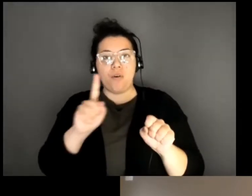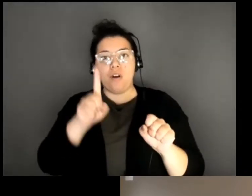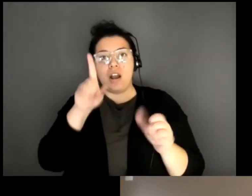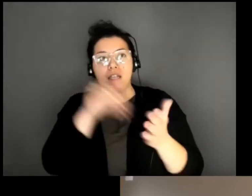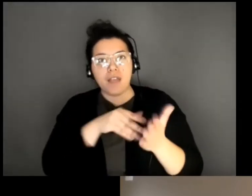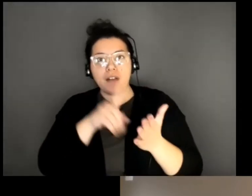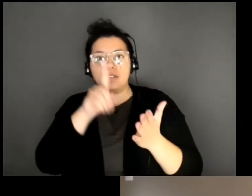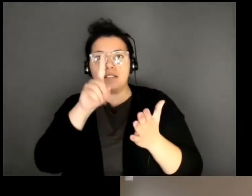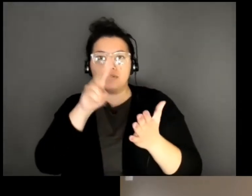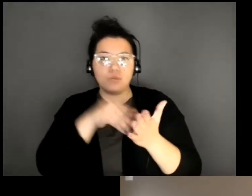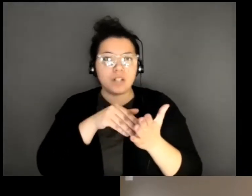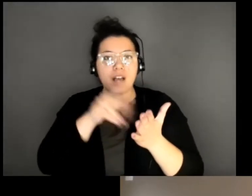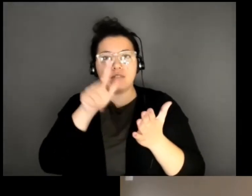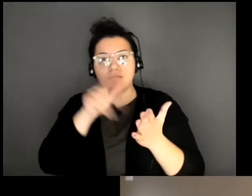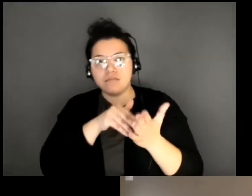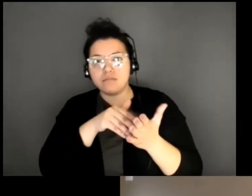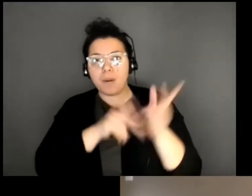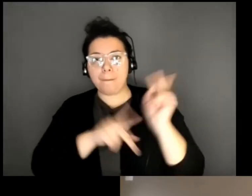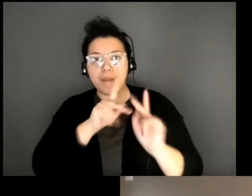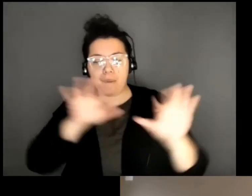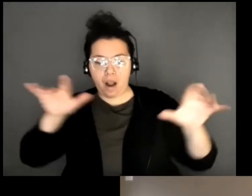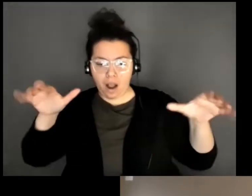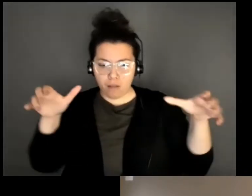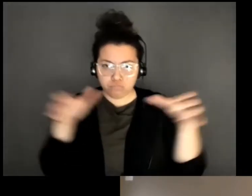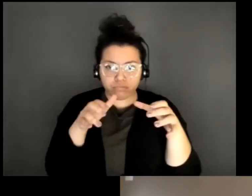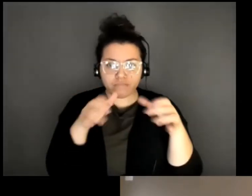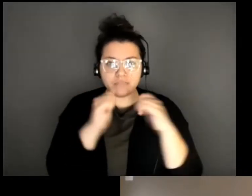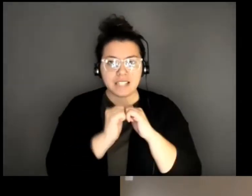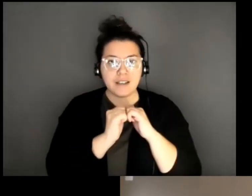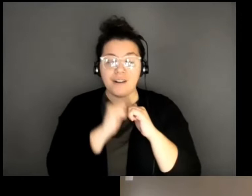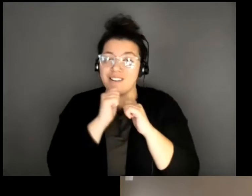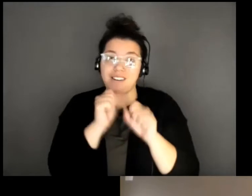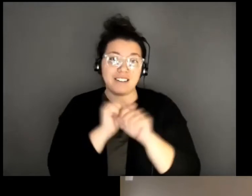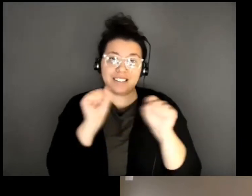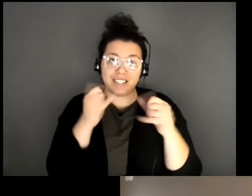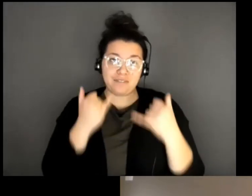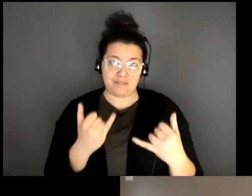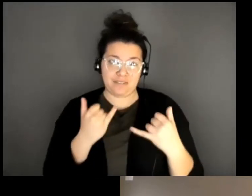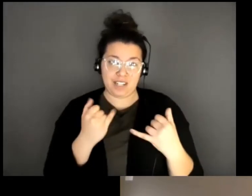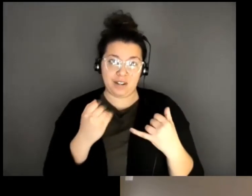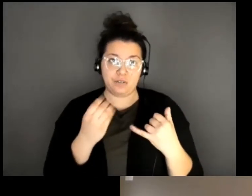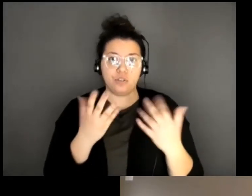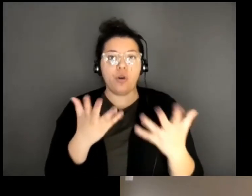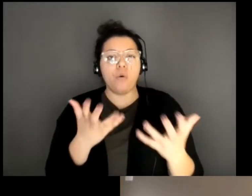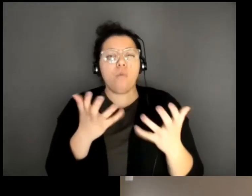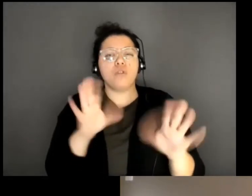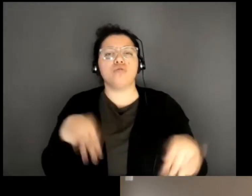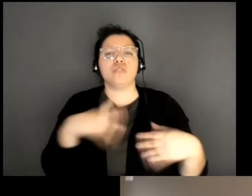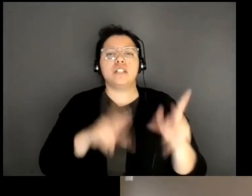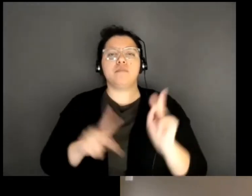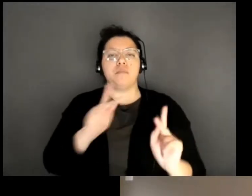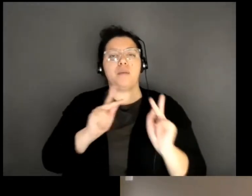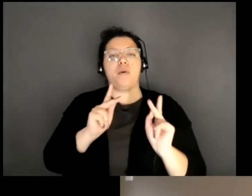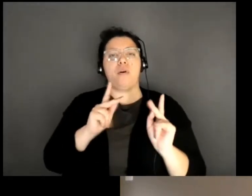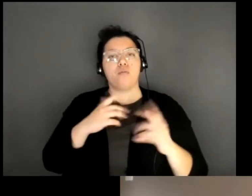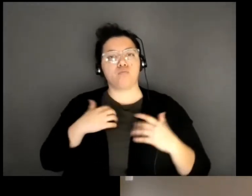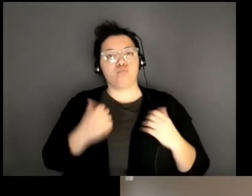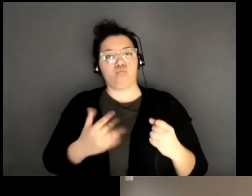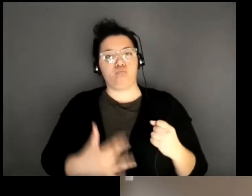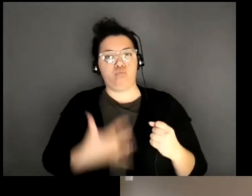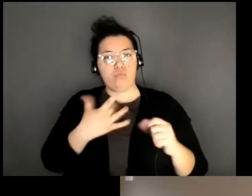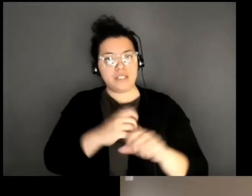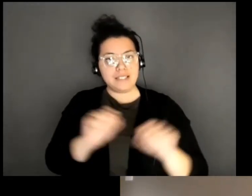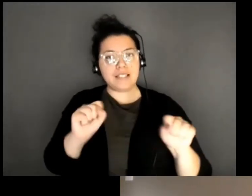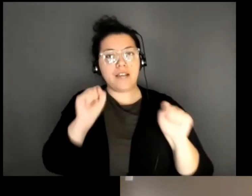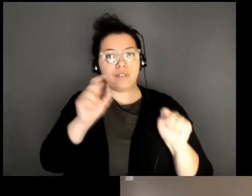with each other. So how do we get people to feel confident again to travel? And that's really what the